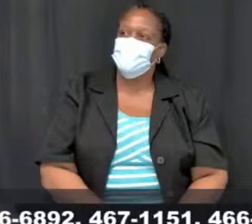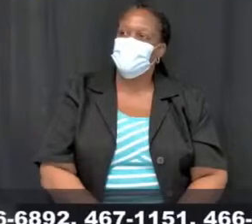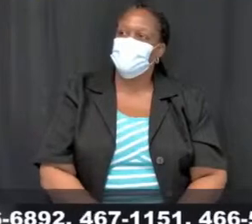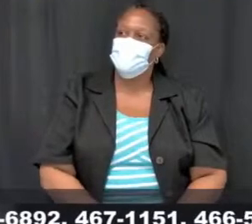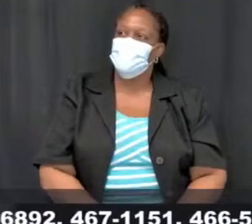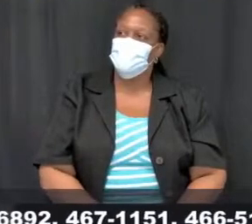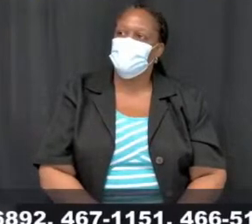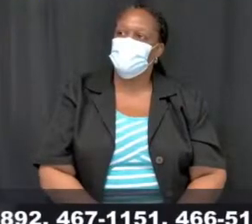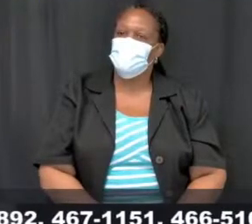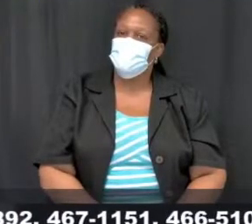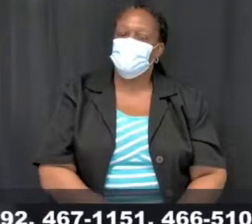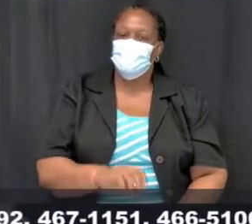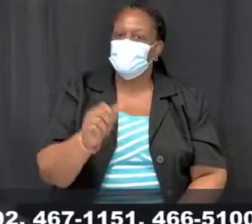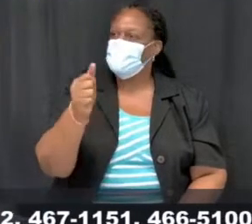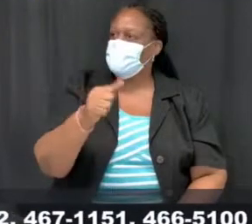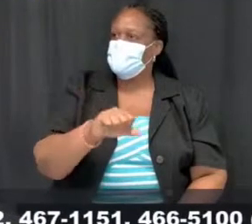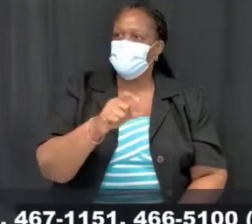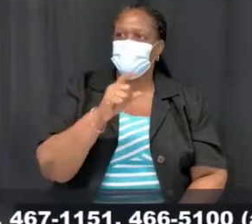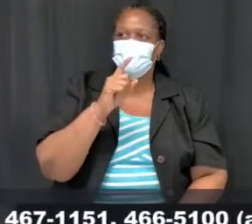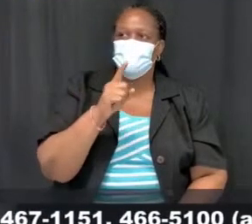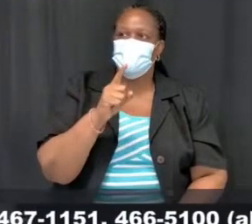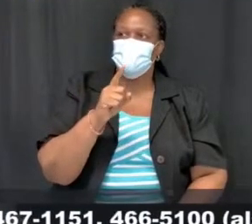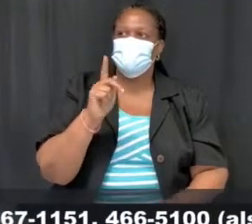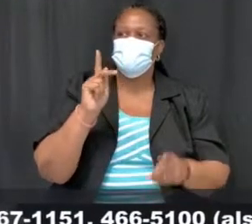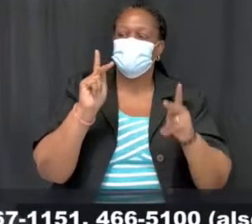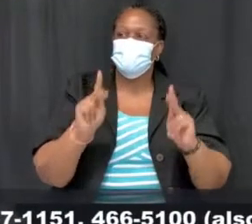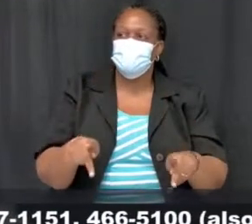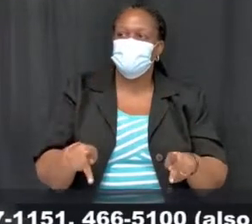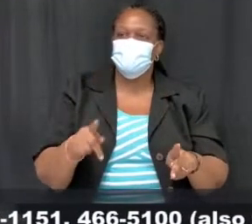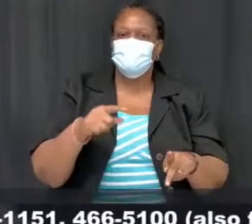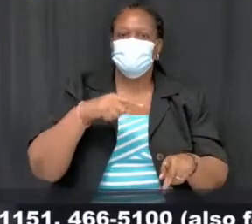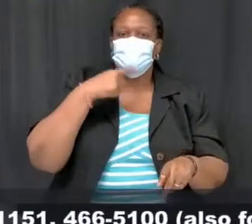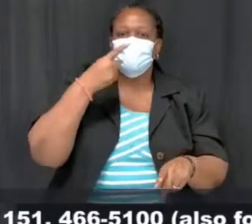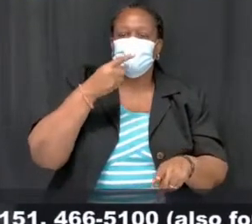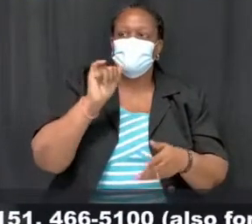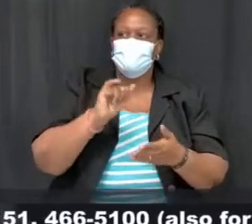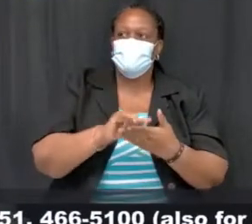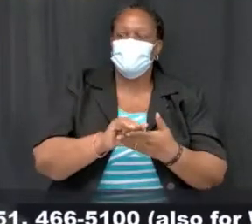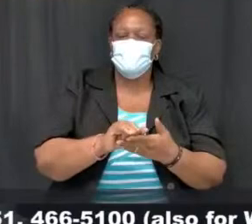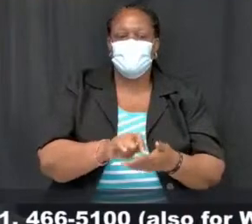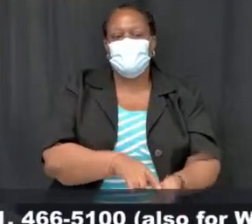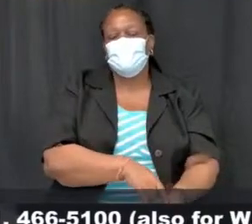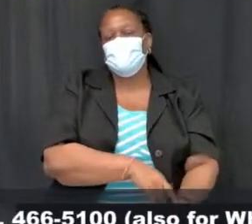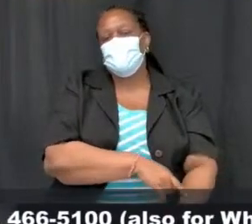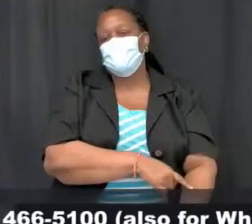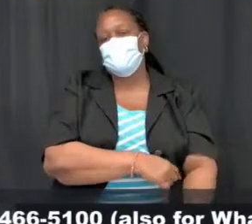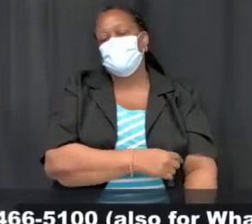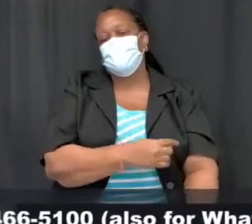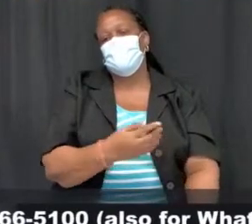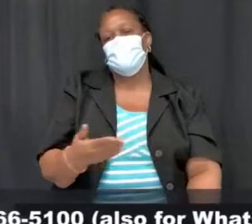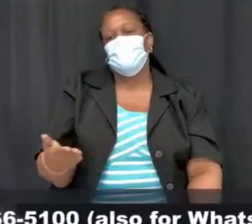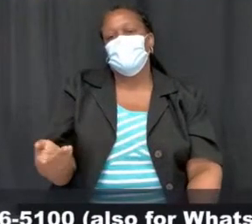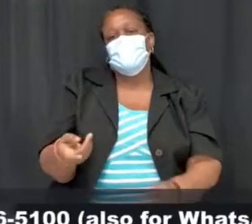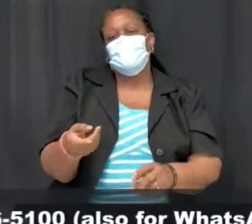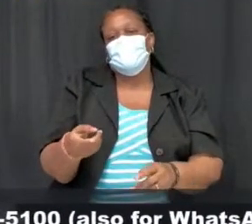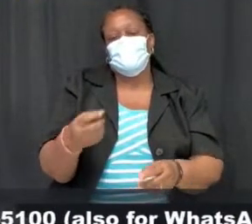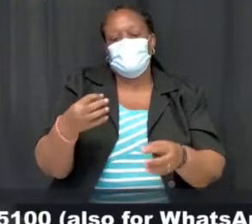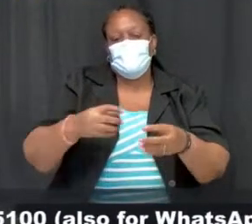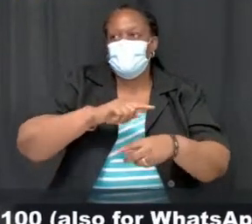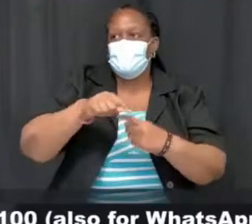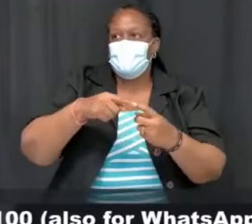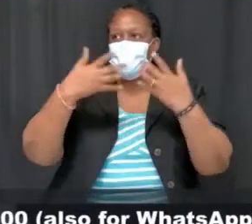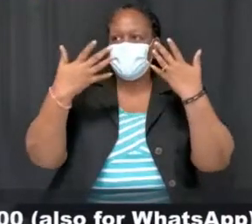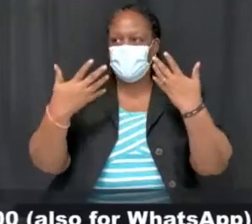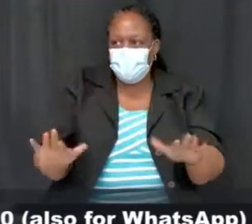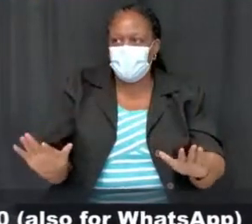Has anyone reported any long-standing symptoms after recovering from COVID-19? I think it's